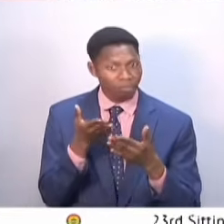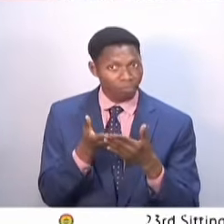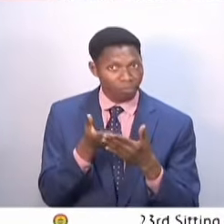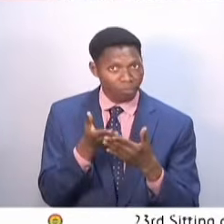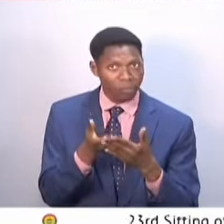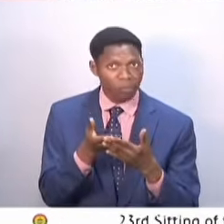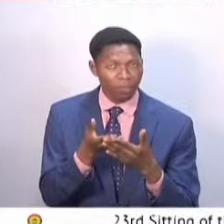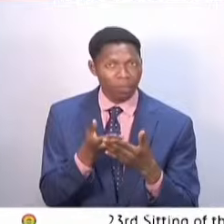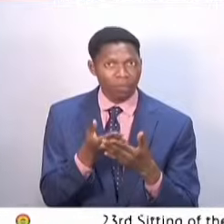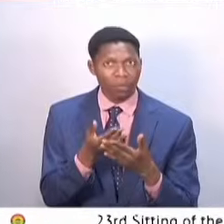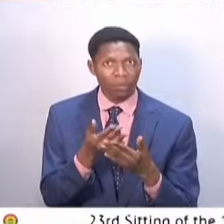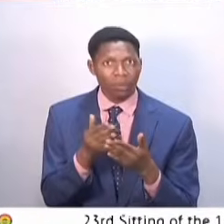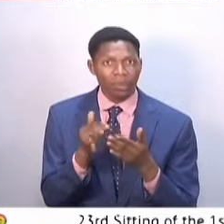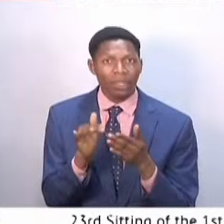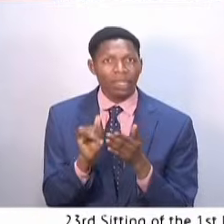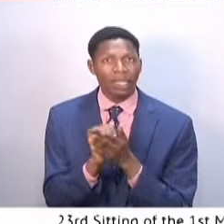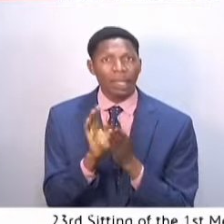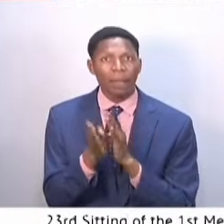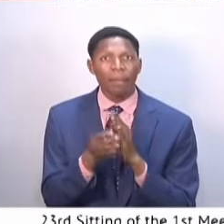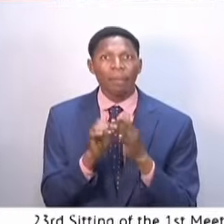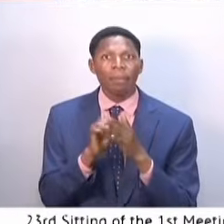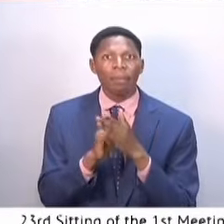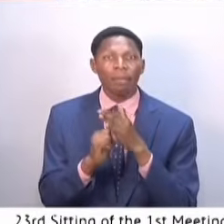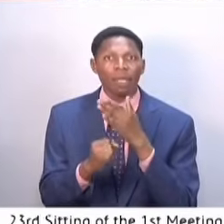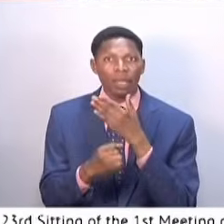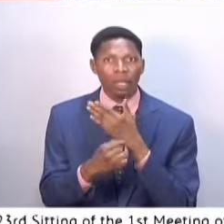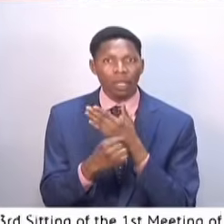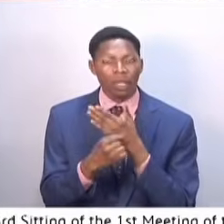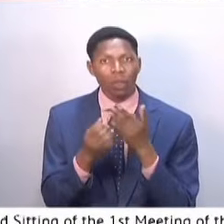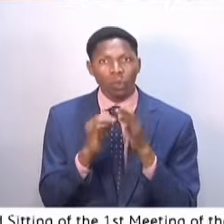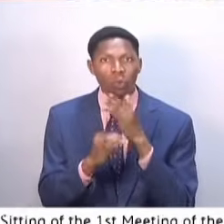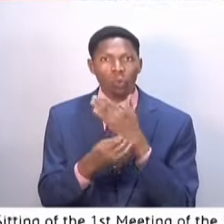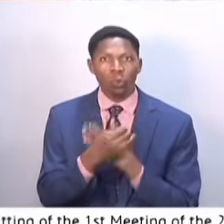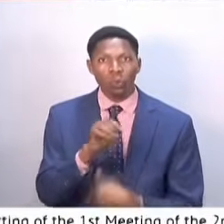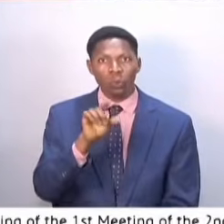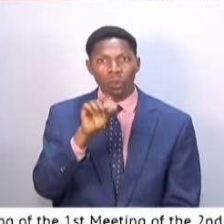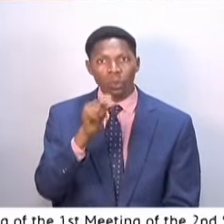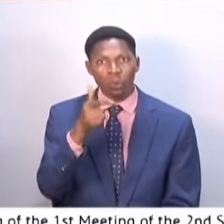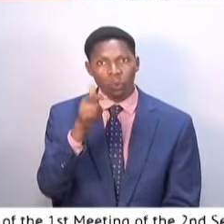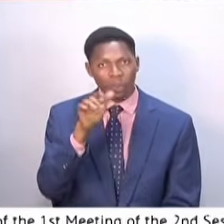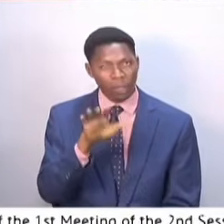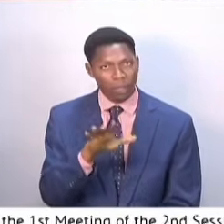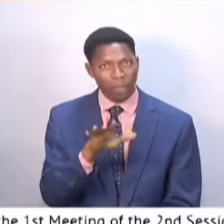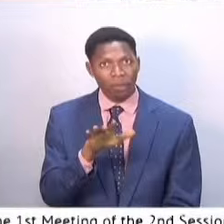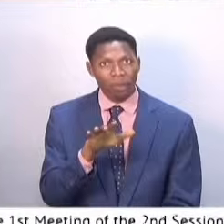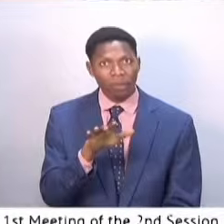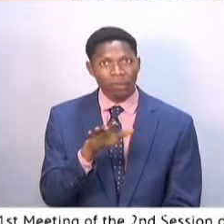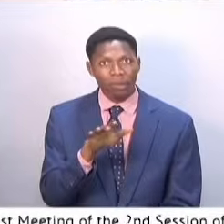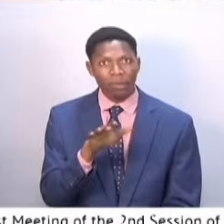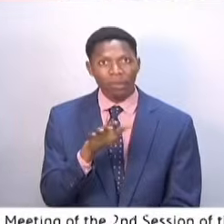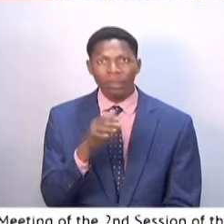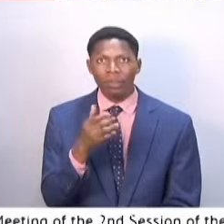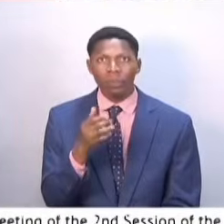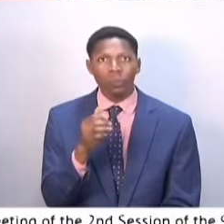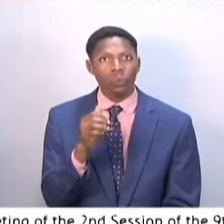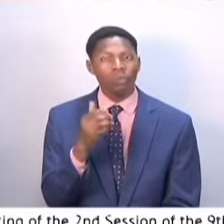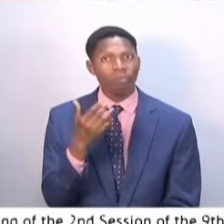that by October 2025, there were